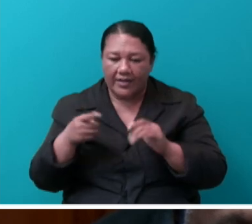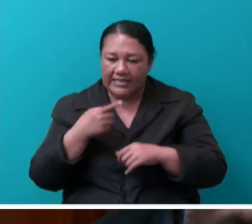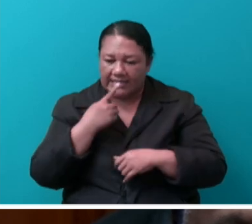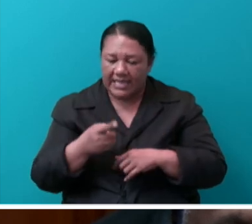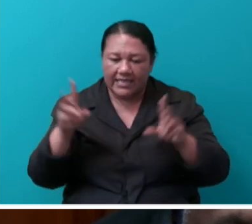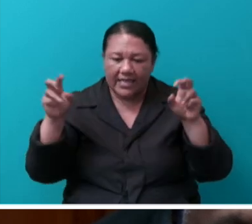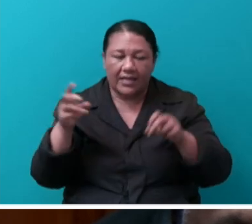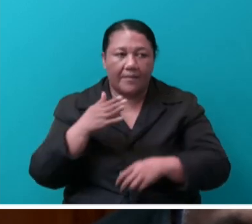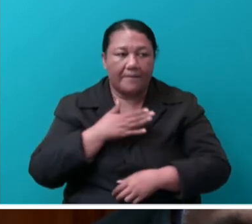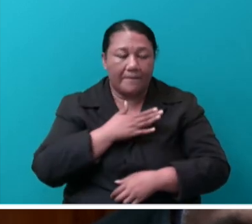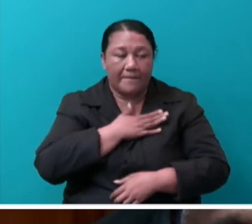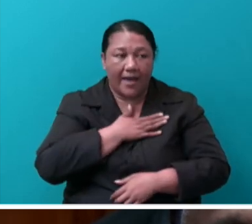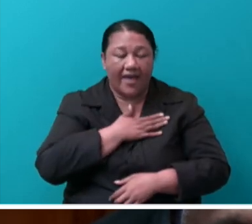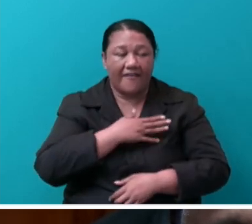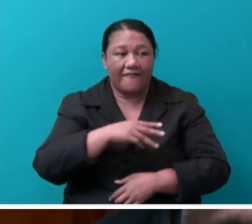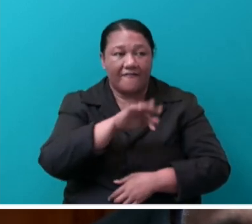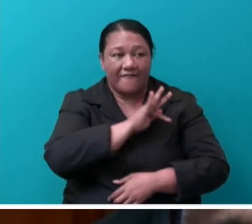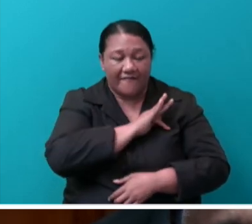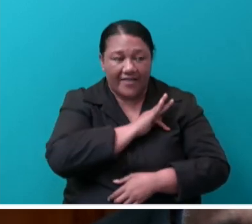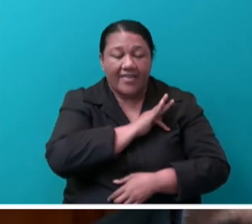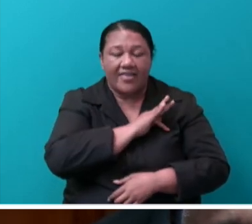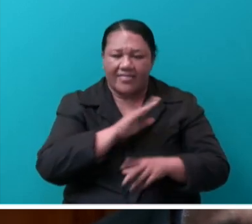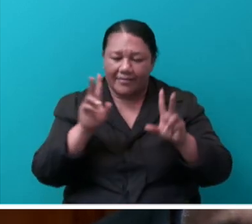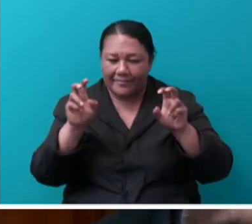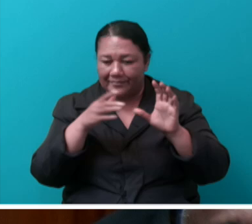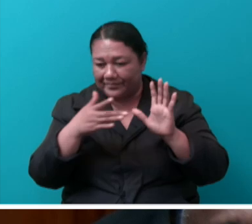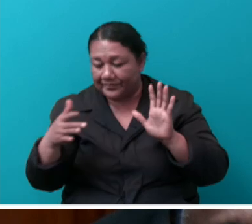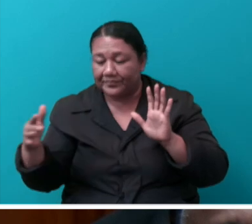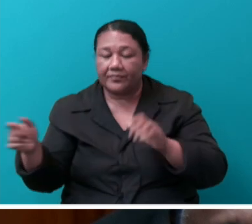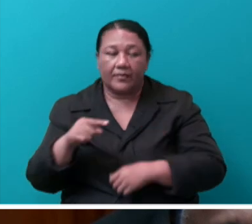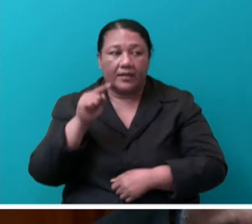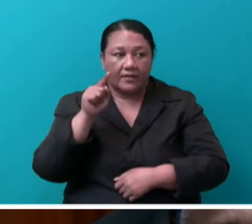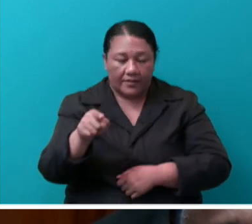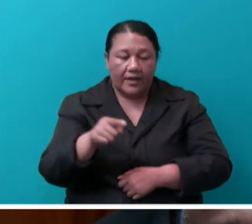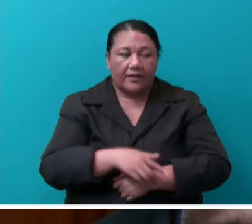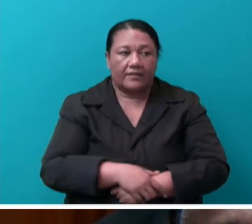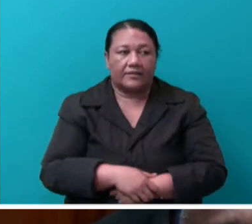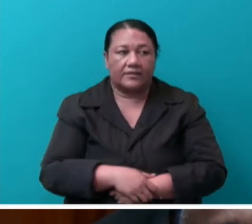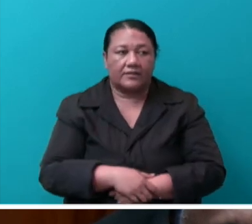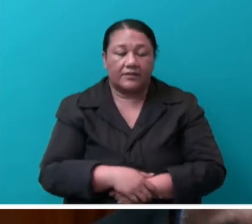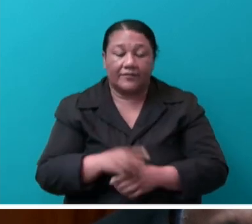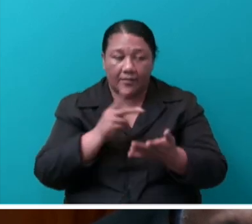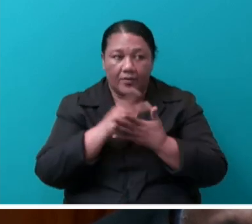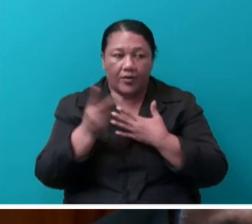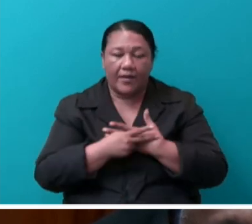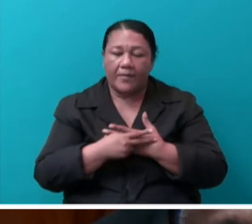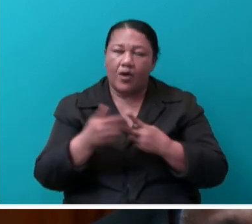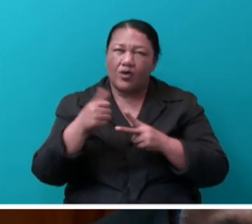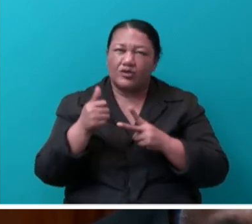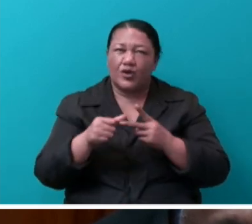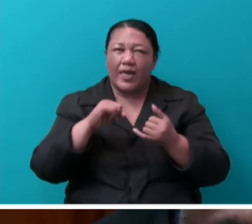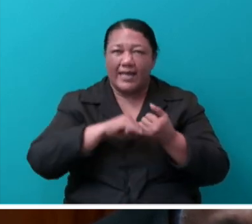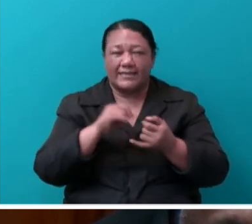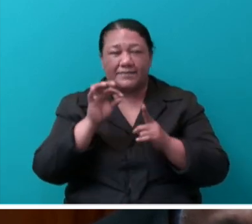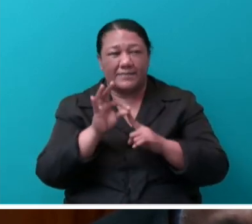No to Rape." This collaboration with faith leaders in the ministry, as well as SPC, Pacific Women Lead,